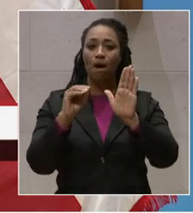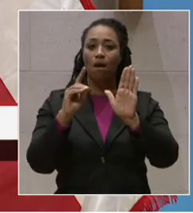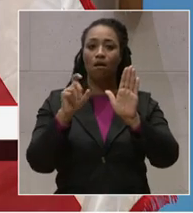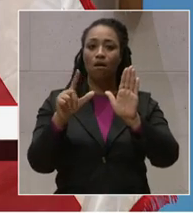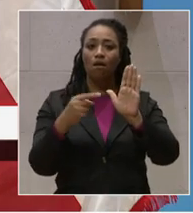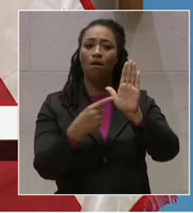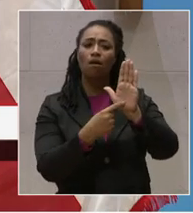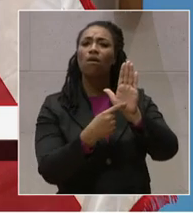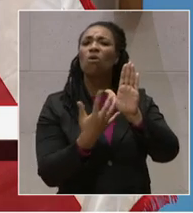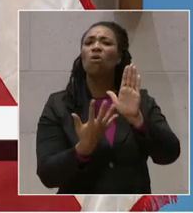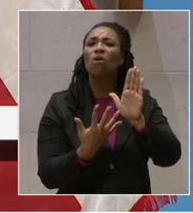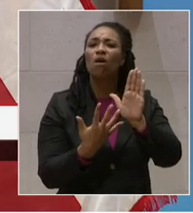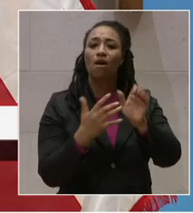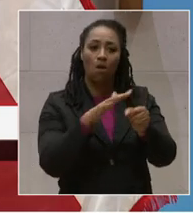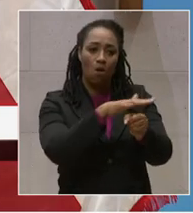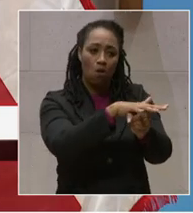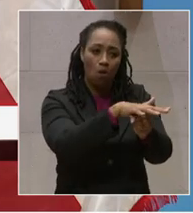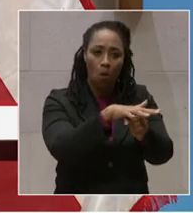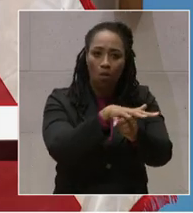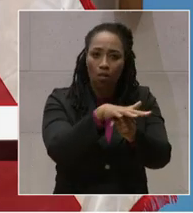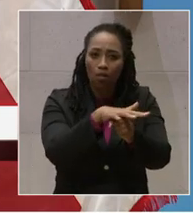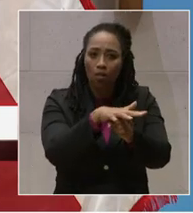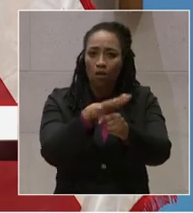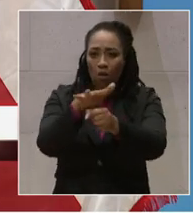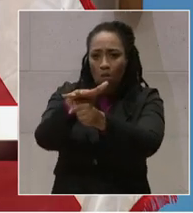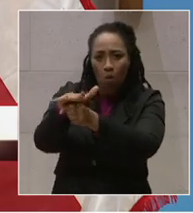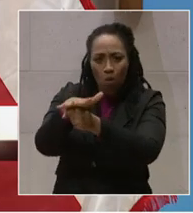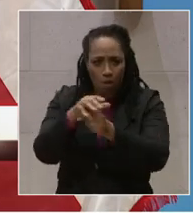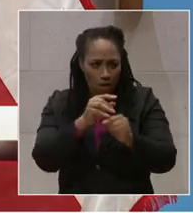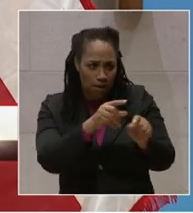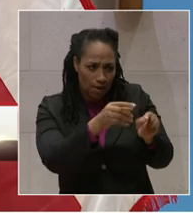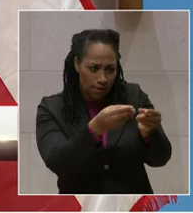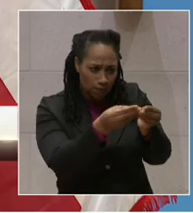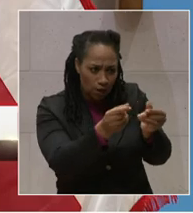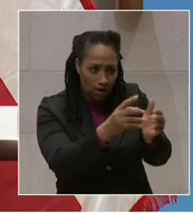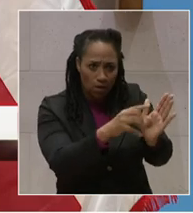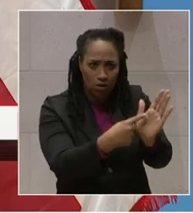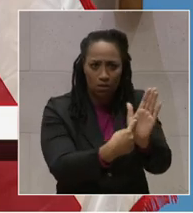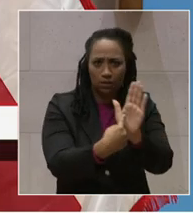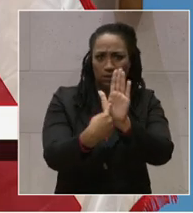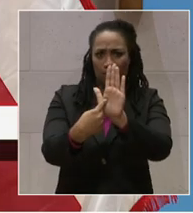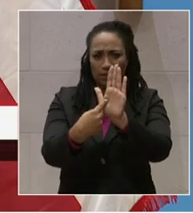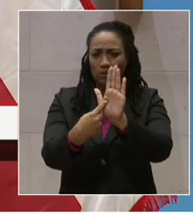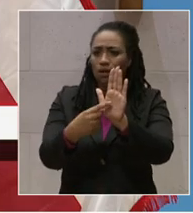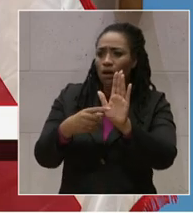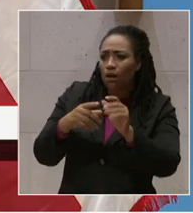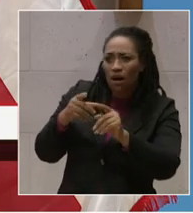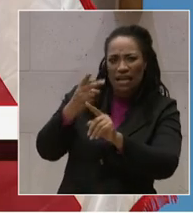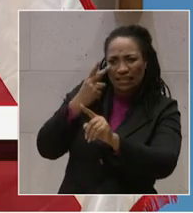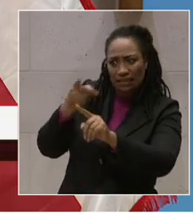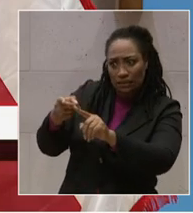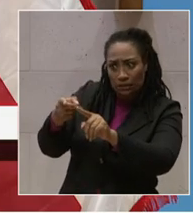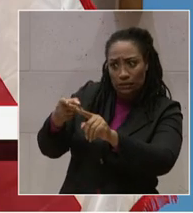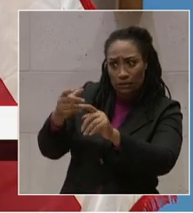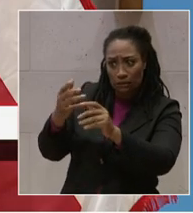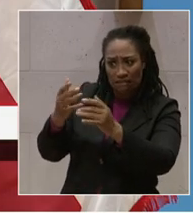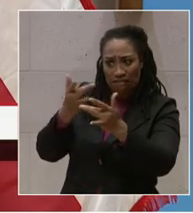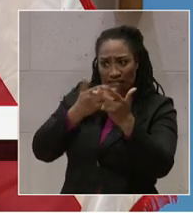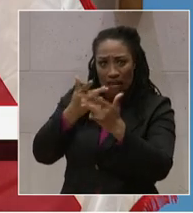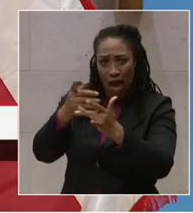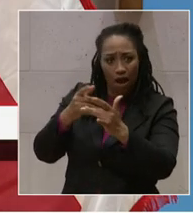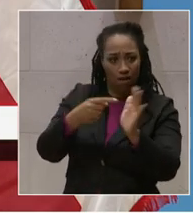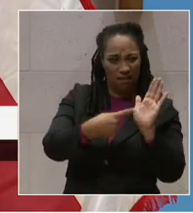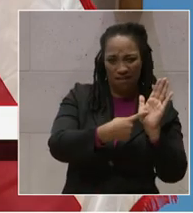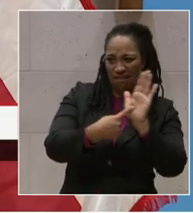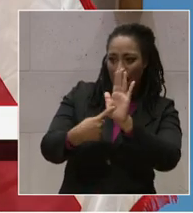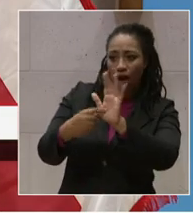to resolve and improve the housing needs in communities all over America. We acknowledge and we recognize